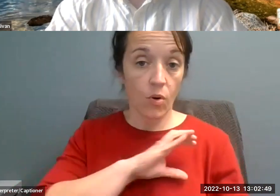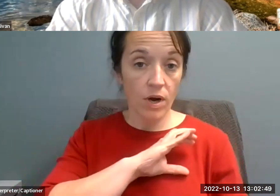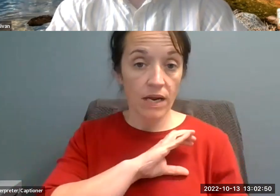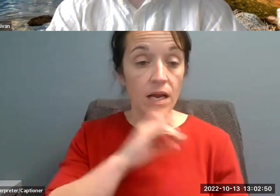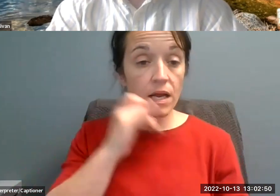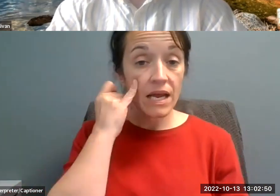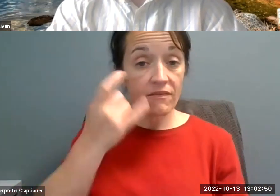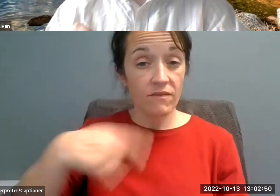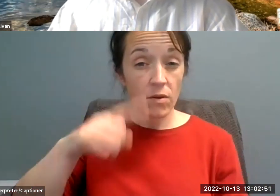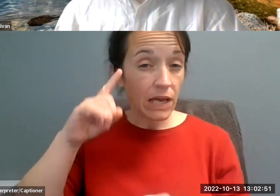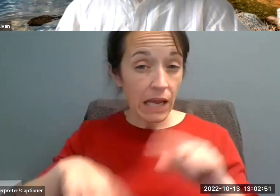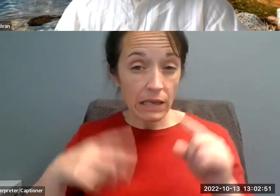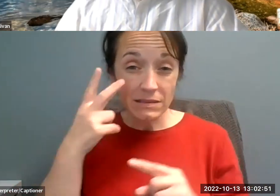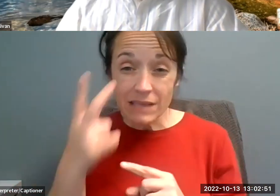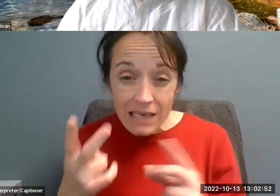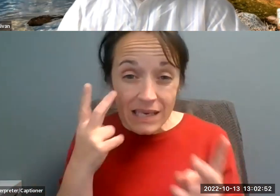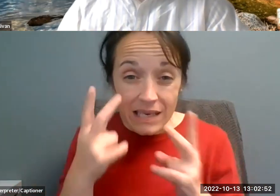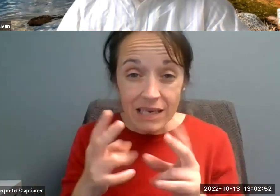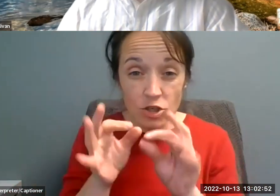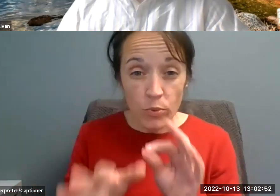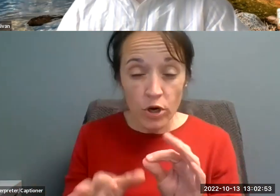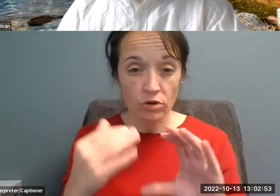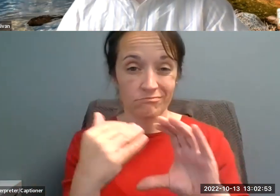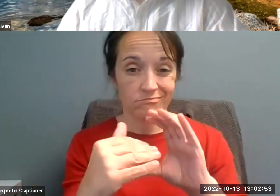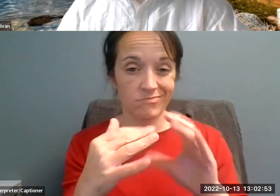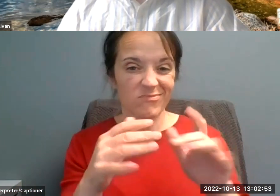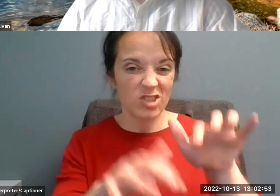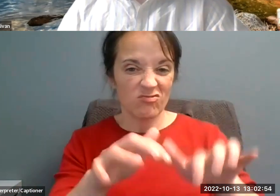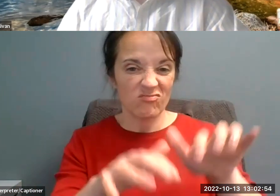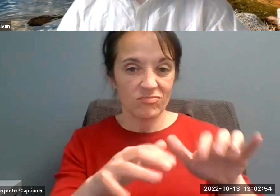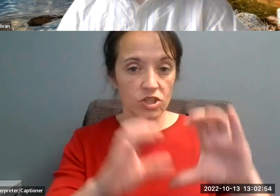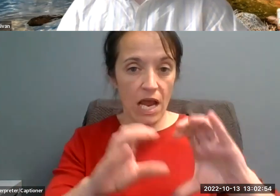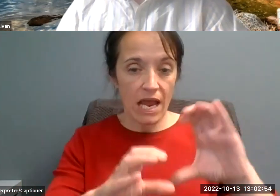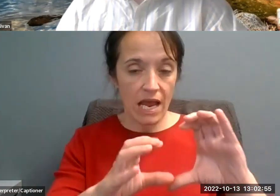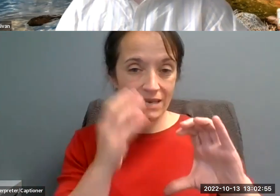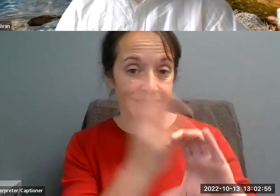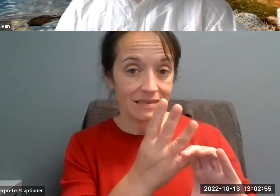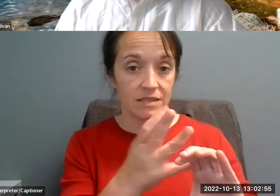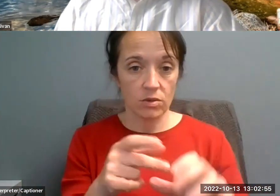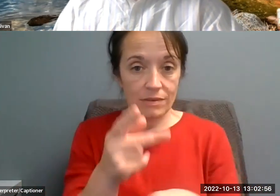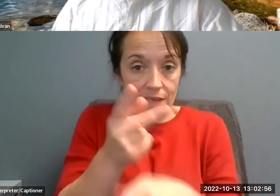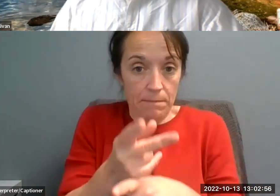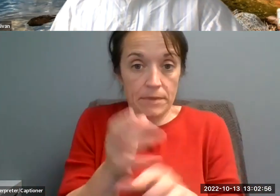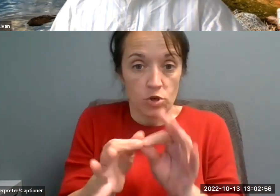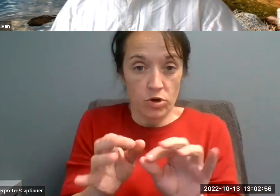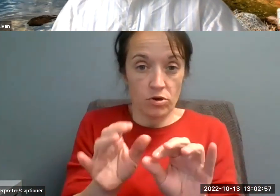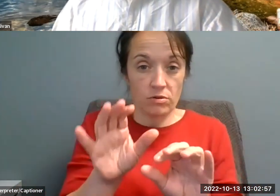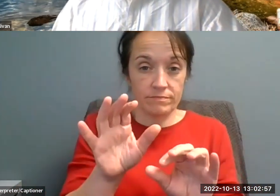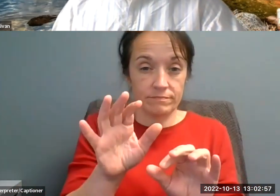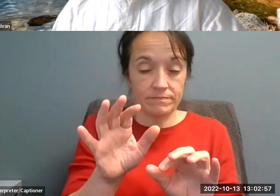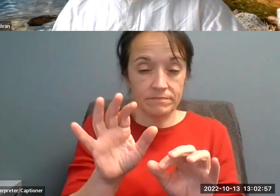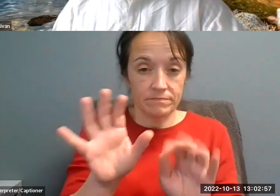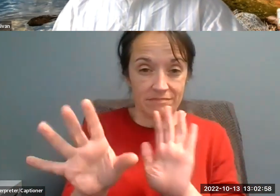you cannot view Courtney, please definitely send us a chat message so we can make sure that that stays on the screen. Also, feel free to check